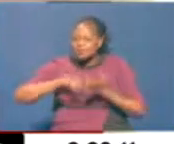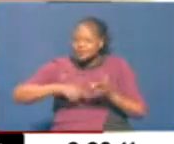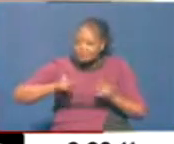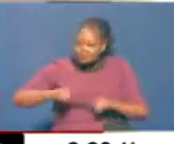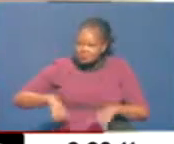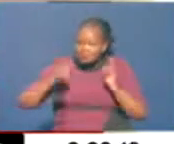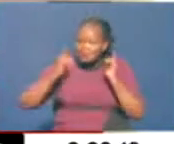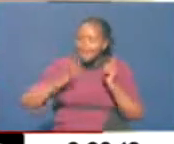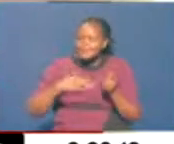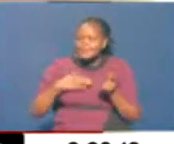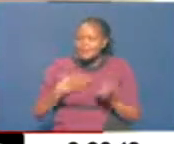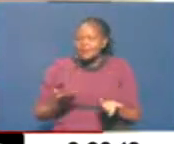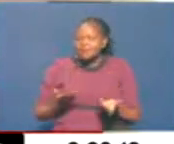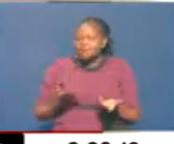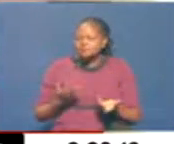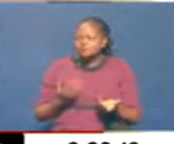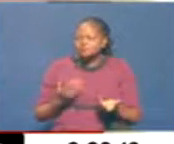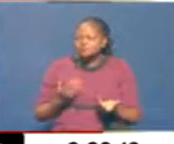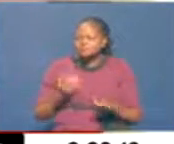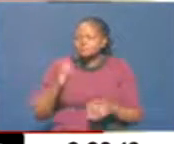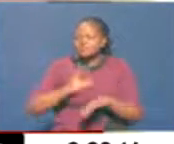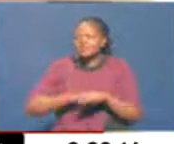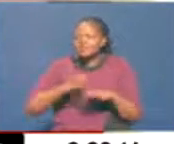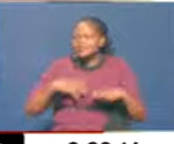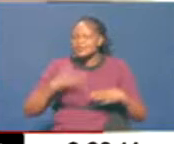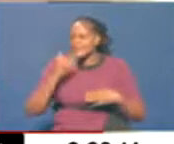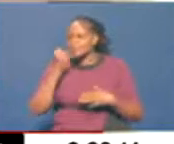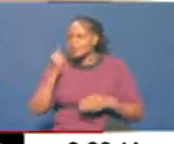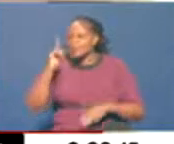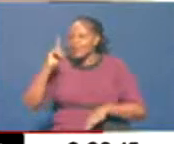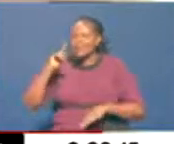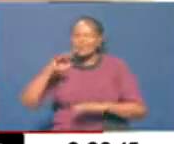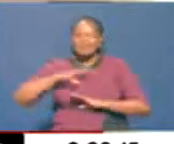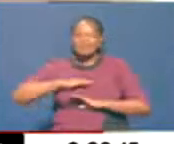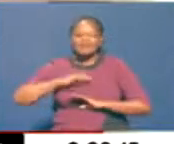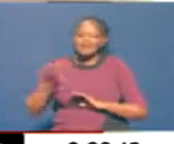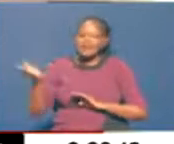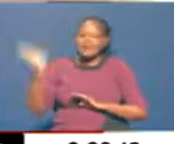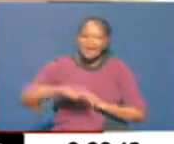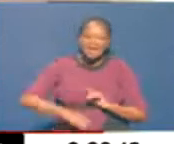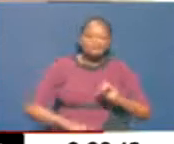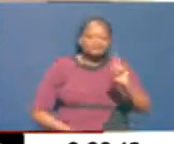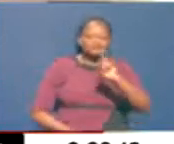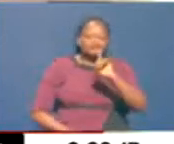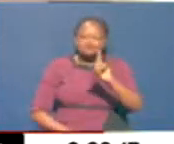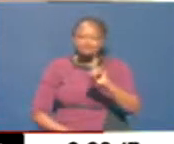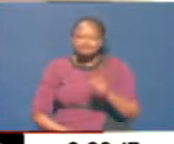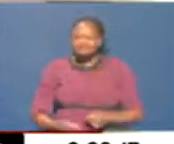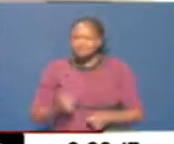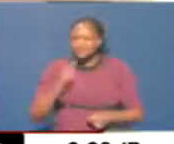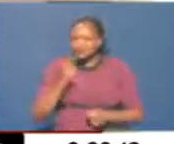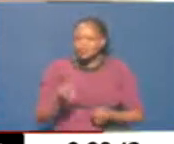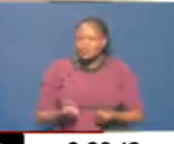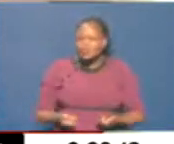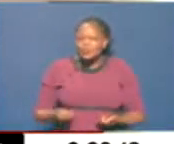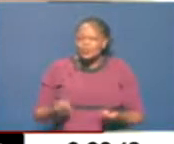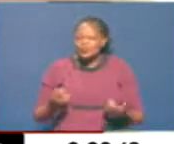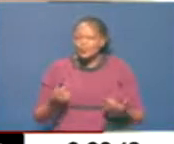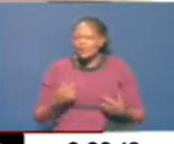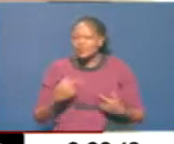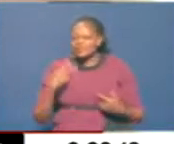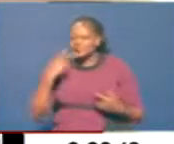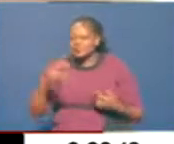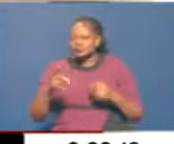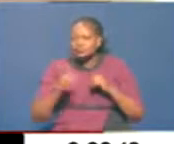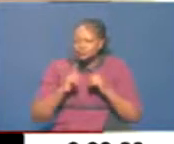reaching individuals will be better, mm-hmm. because it's just one shot. You don't have to come back for the second one. And so we have seen, and we are talking to